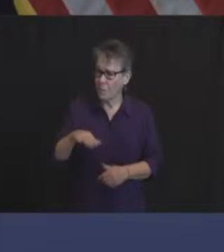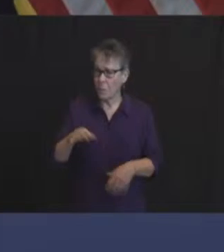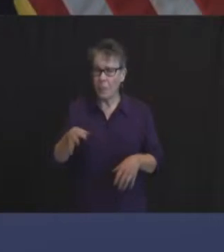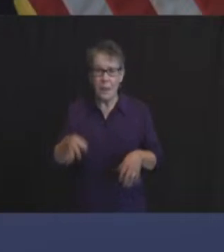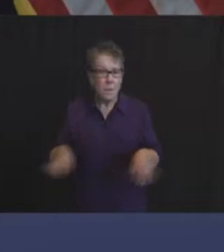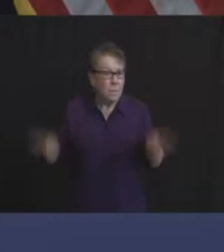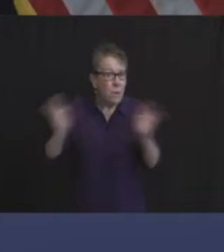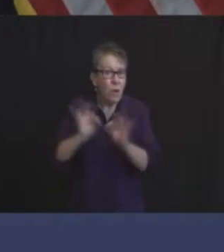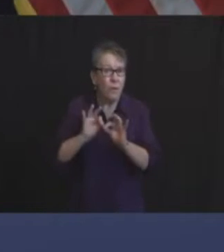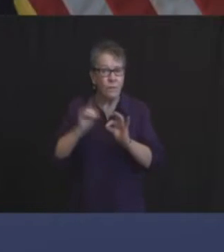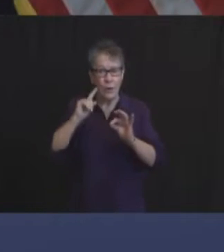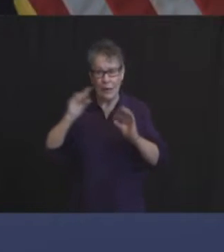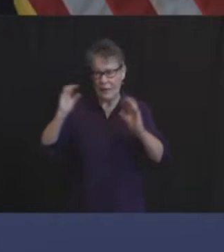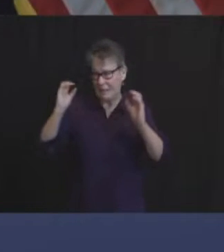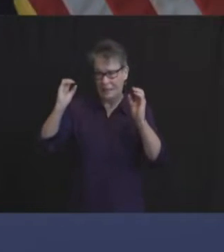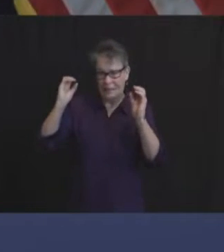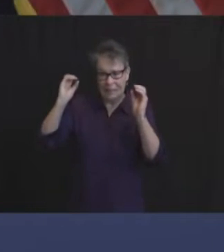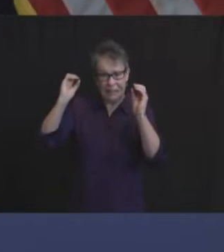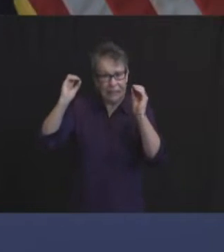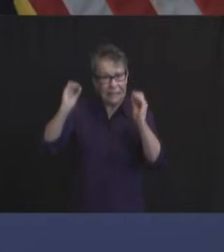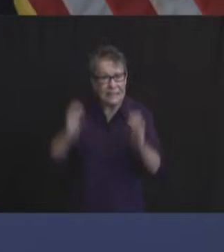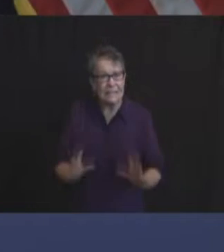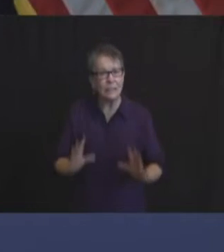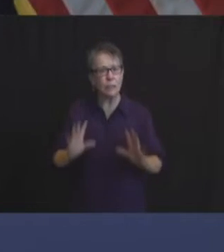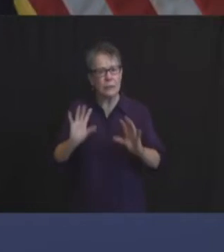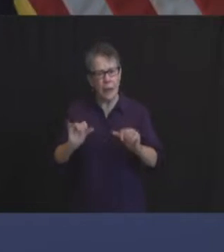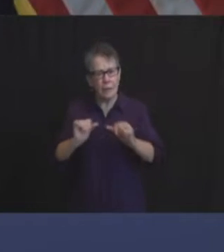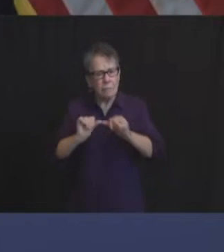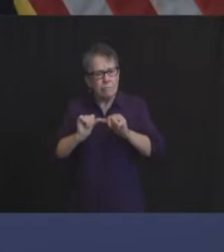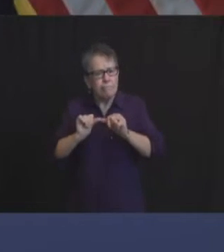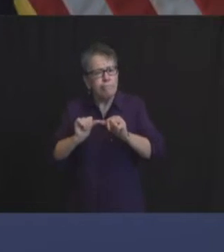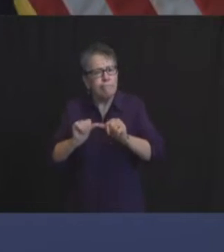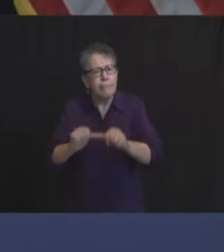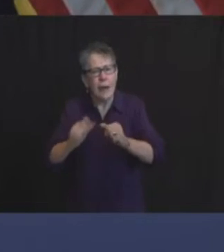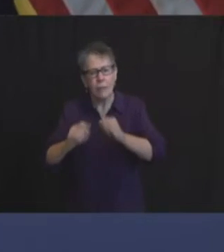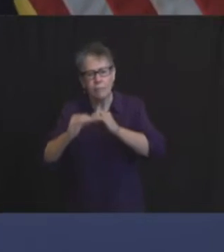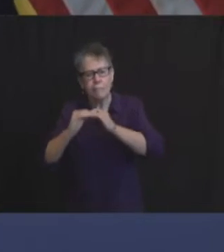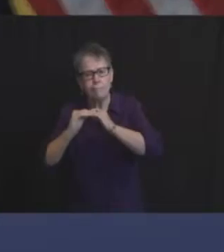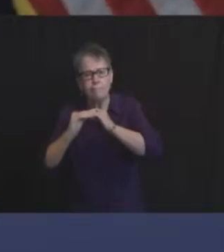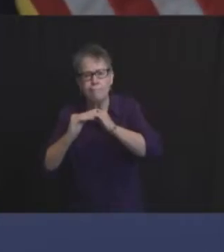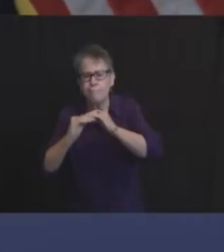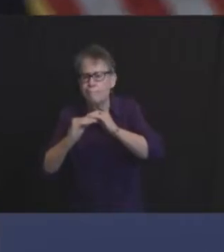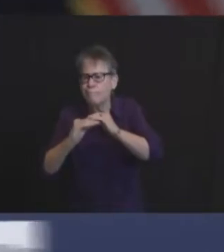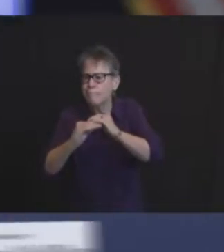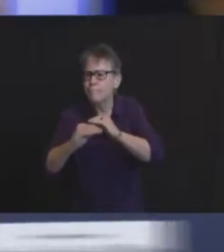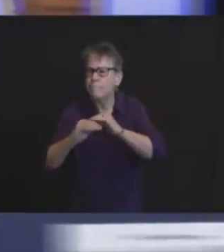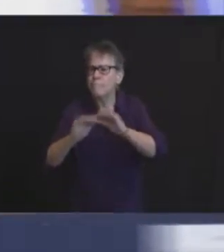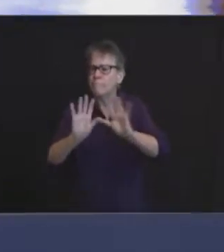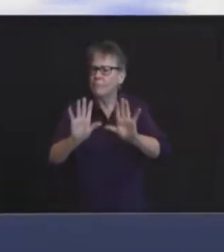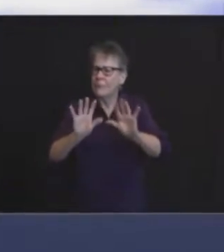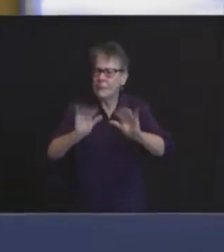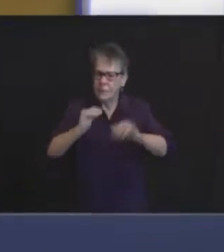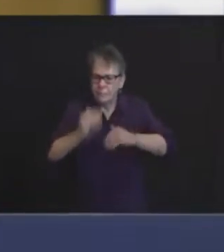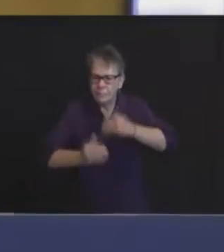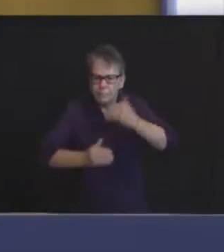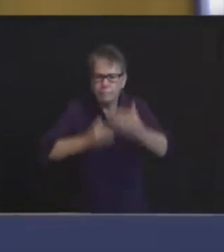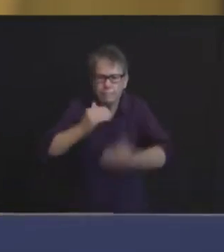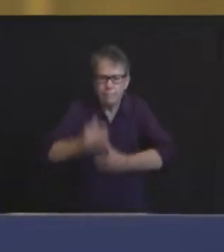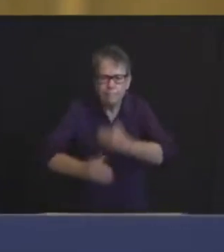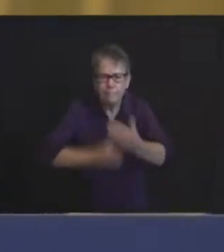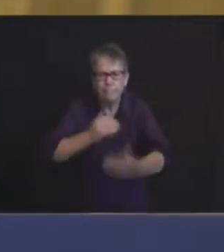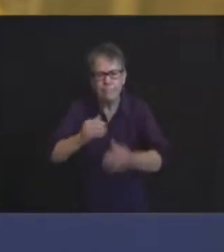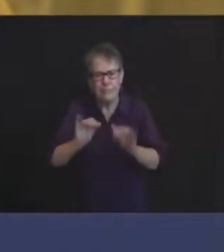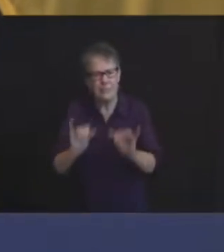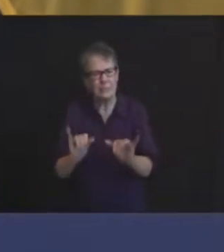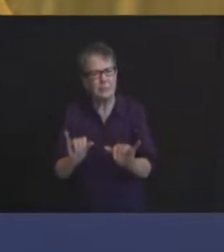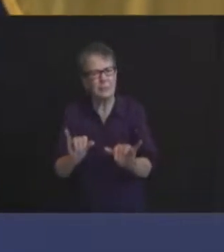continuity in classroom instruction. Thank you. Thank you, Angelica, and thanks for your leadership, and great to have you